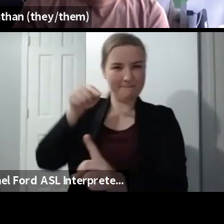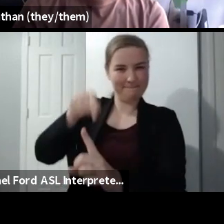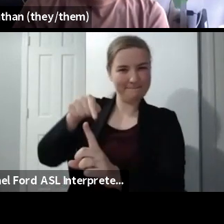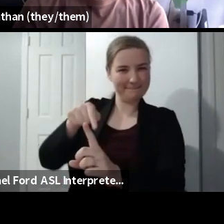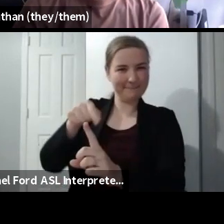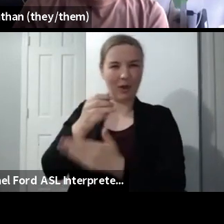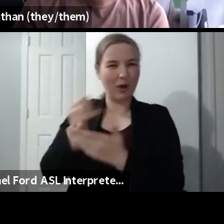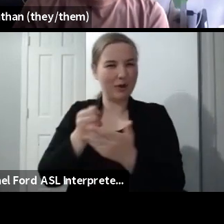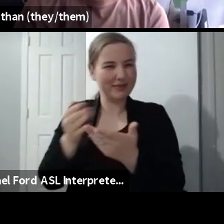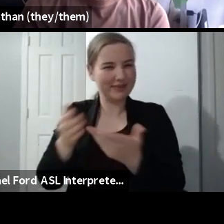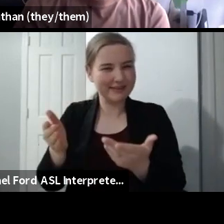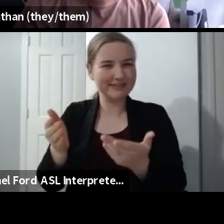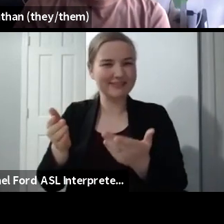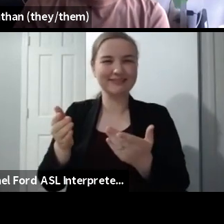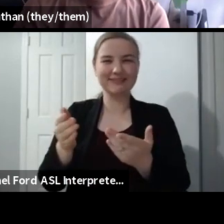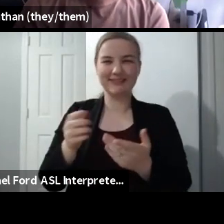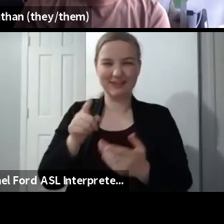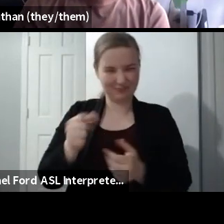say.